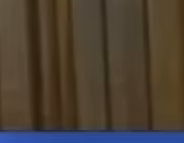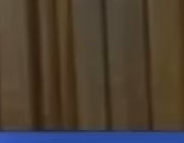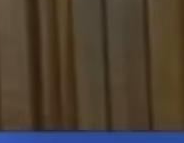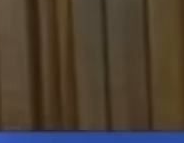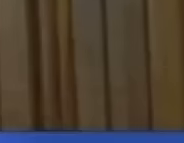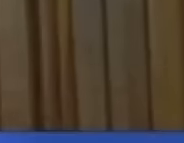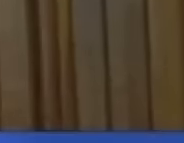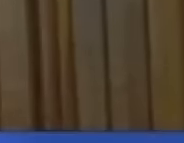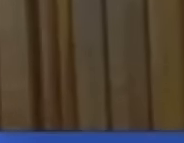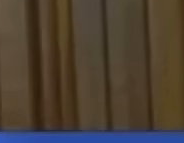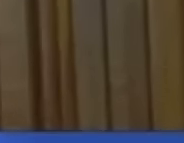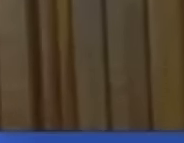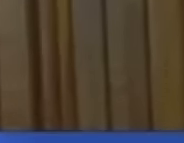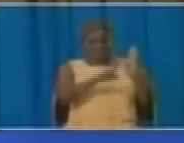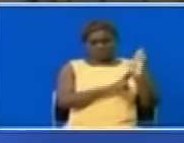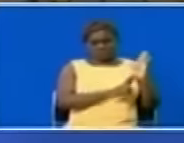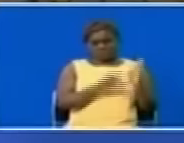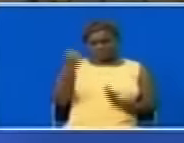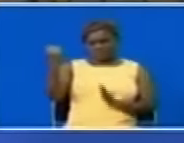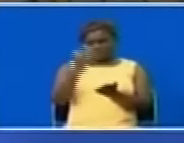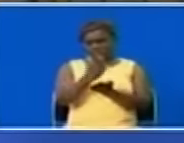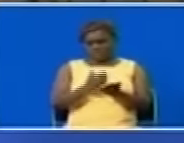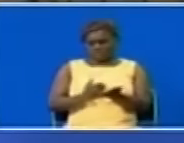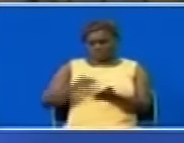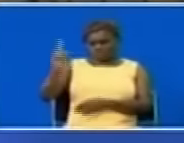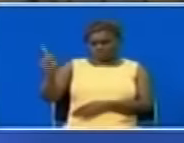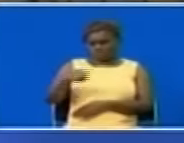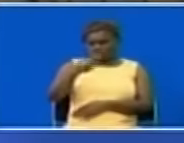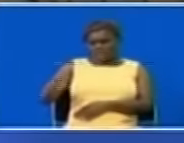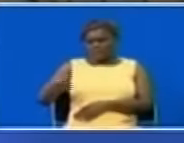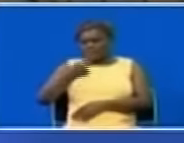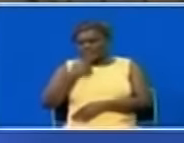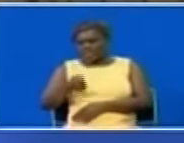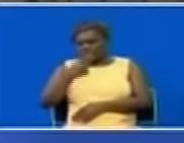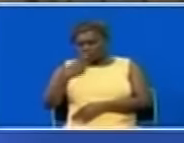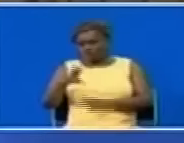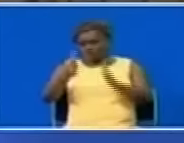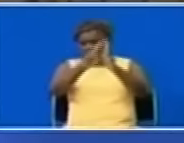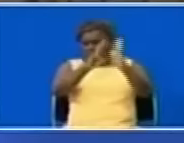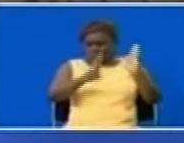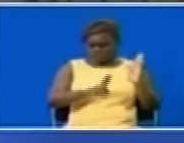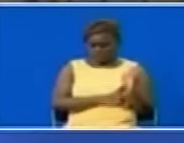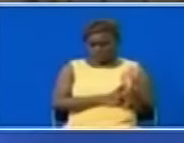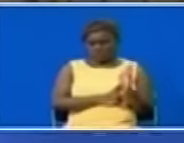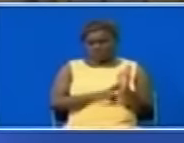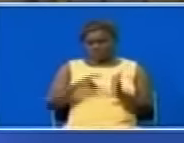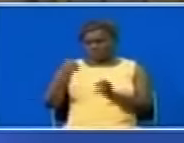Justice Mutava. Regulation 5, the Sexual Offences Medical Treatment Regulations